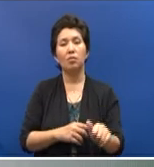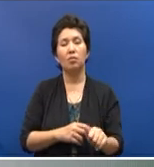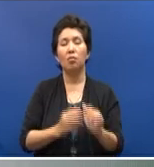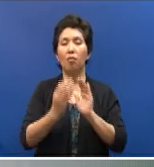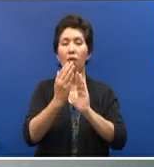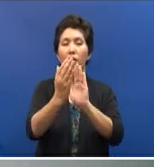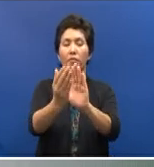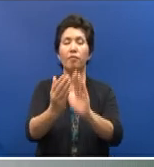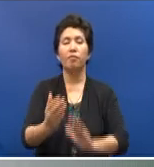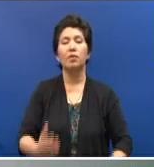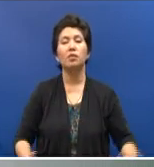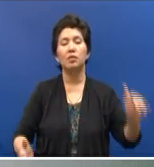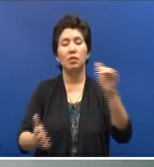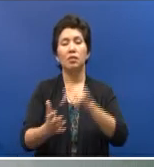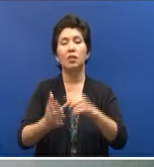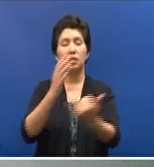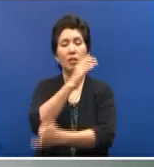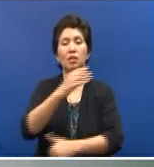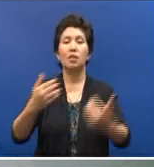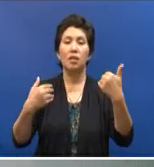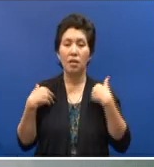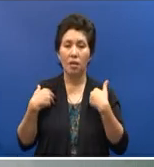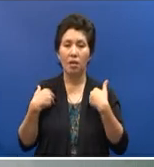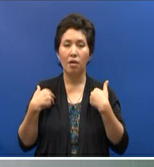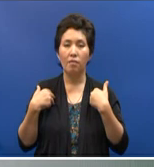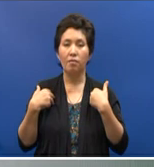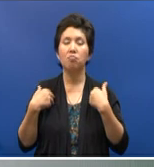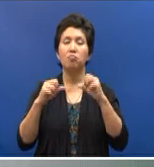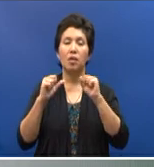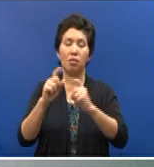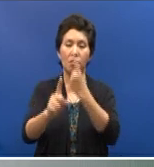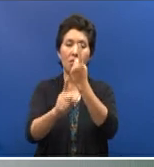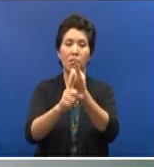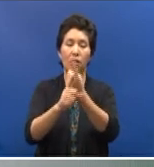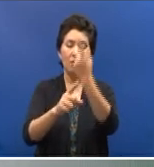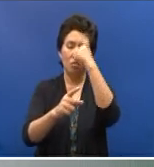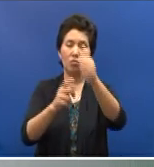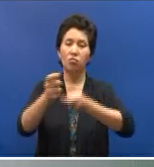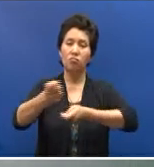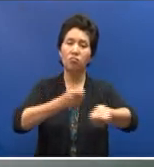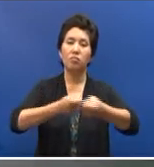the citizenry that the state has the legitimate right to govern.